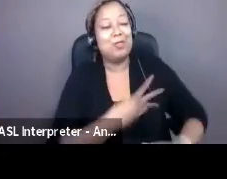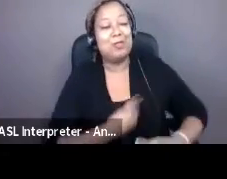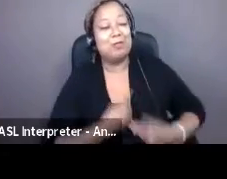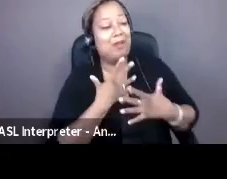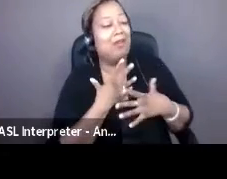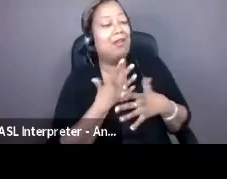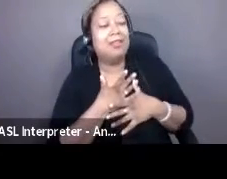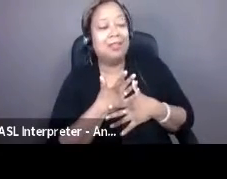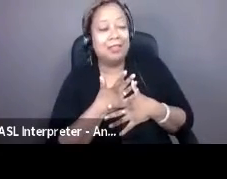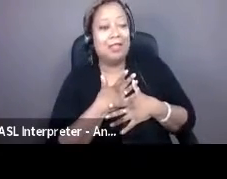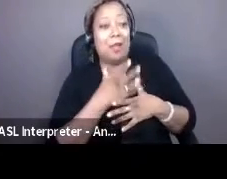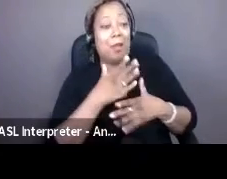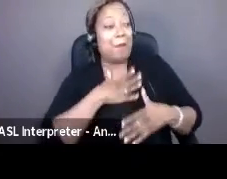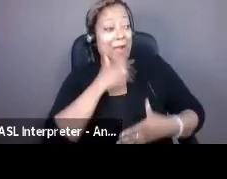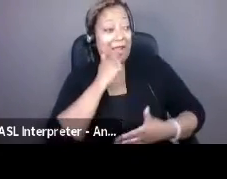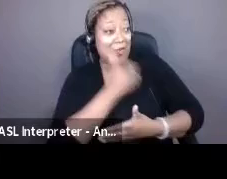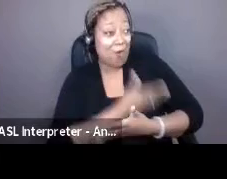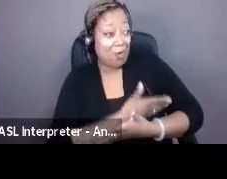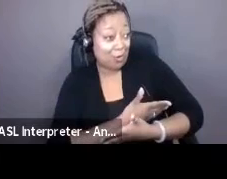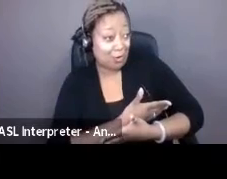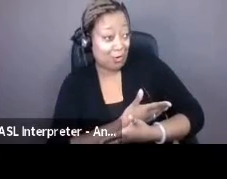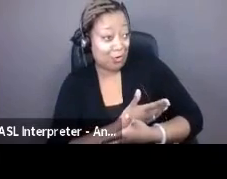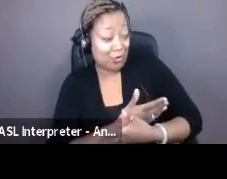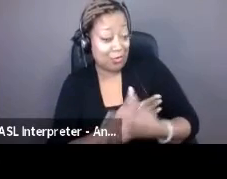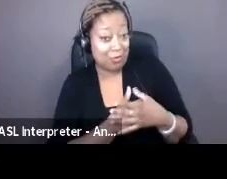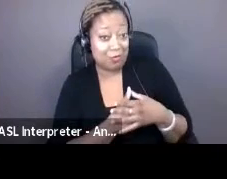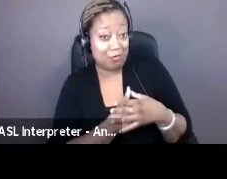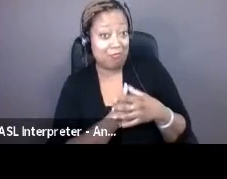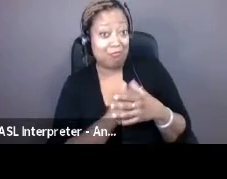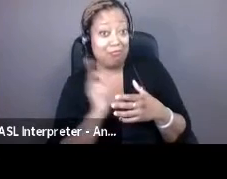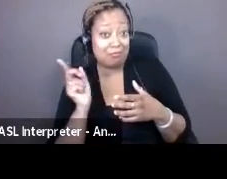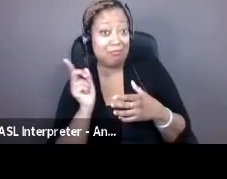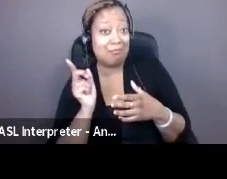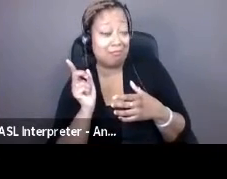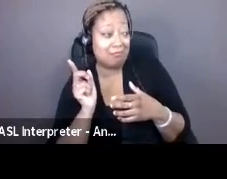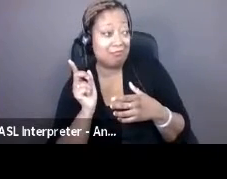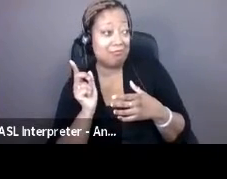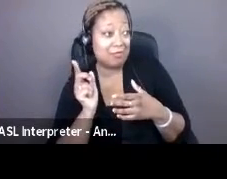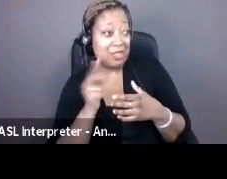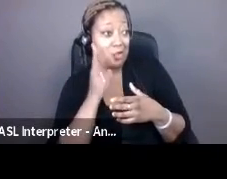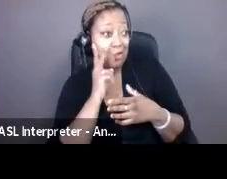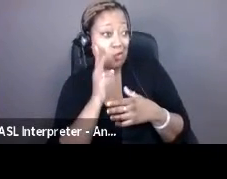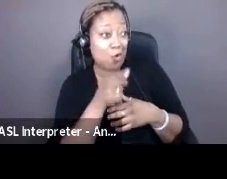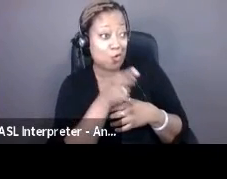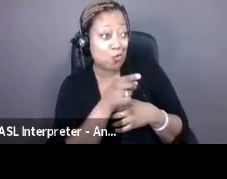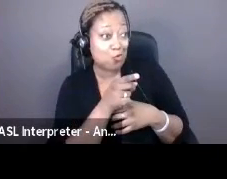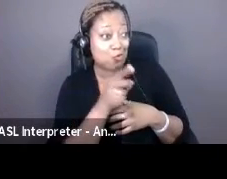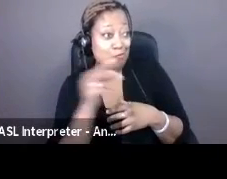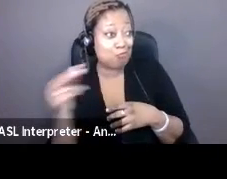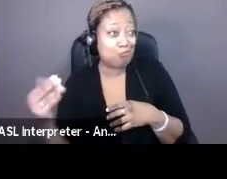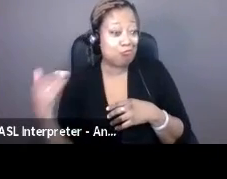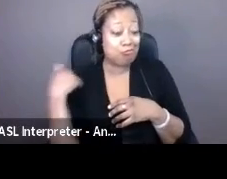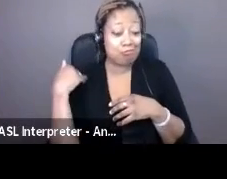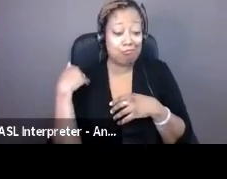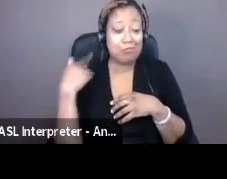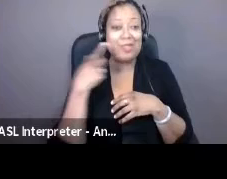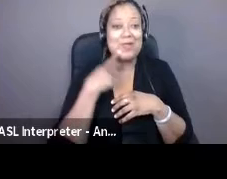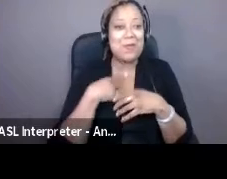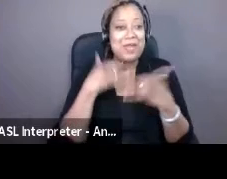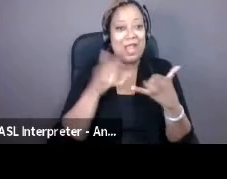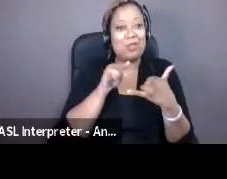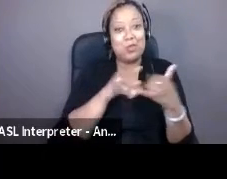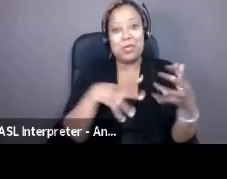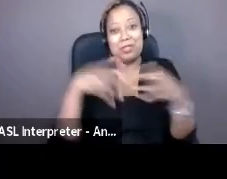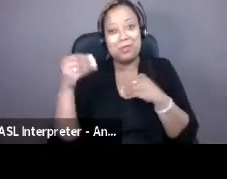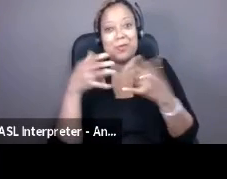She said, my daughter turned to me after that, seeing that, and now she wants to go out and play